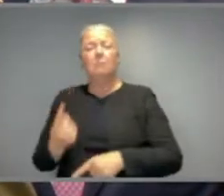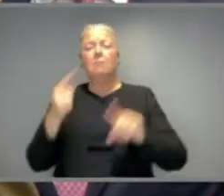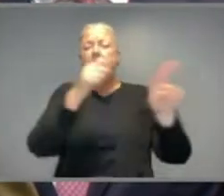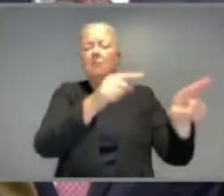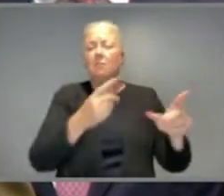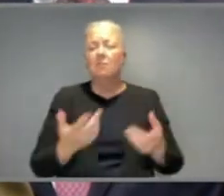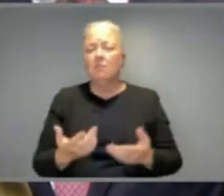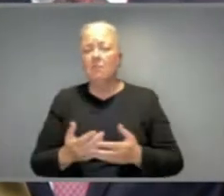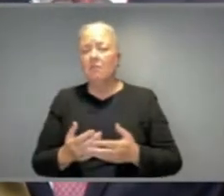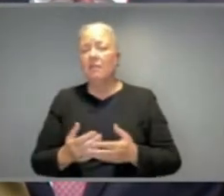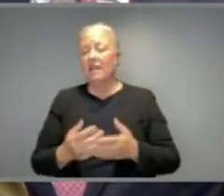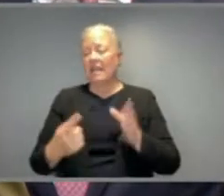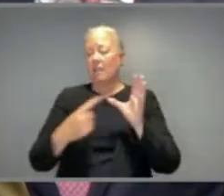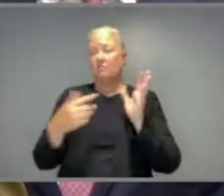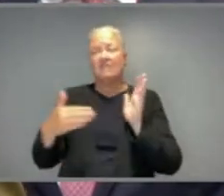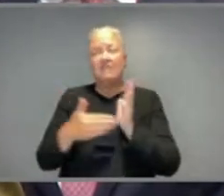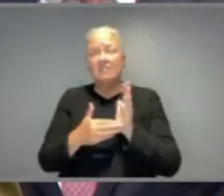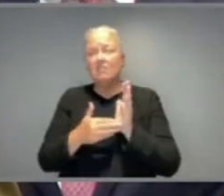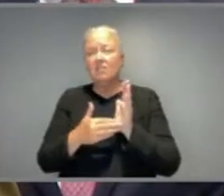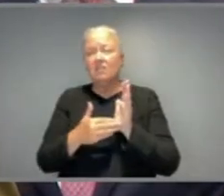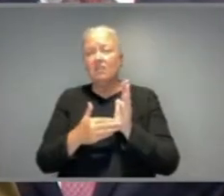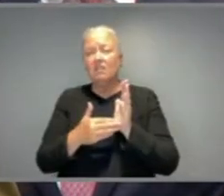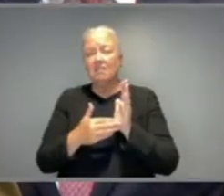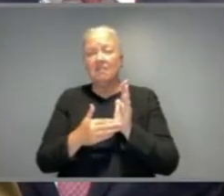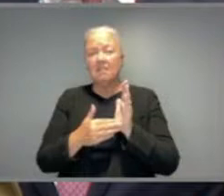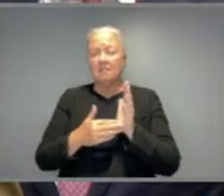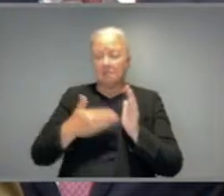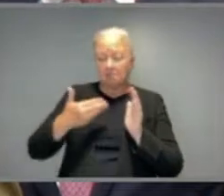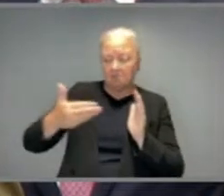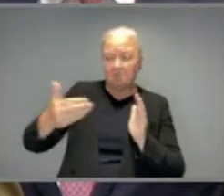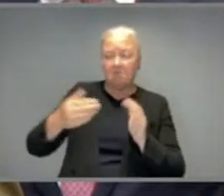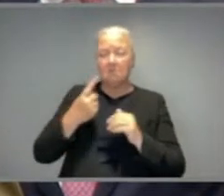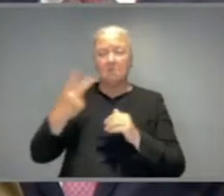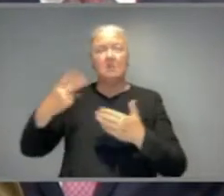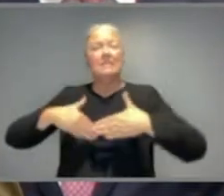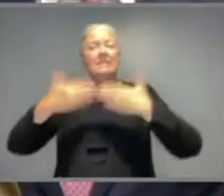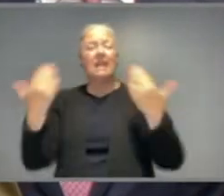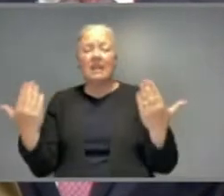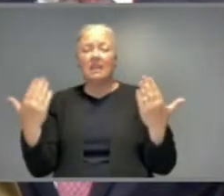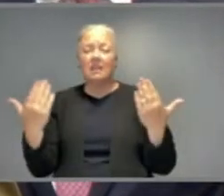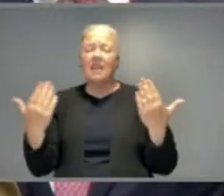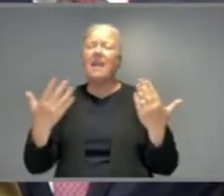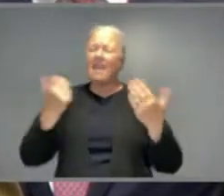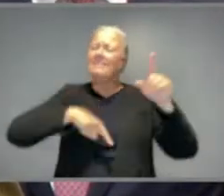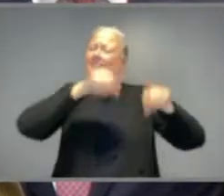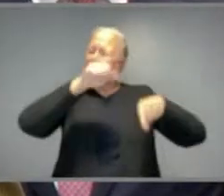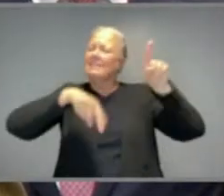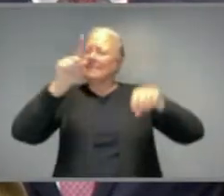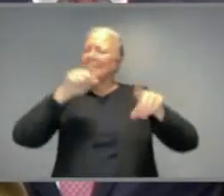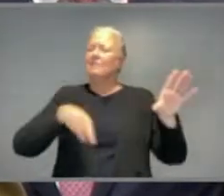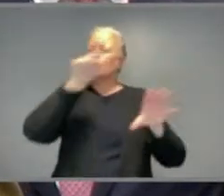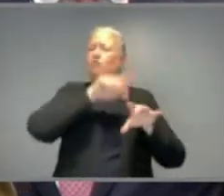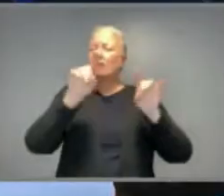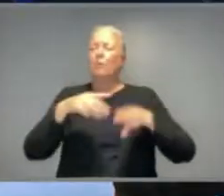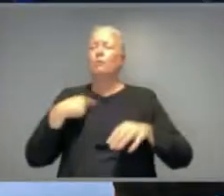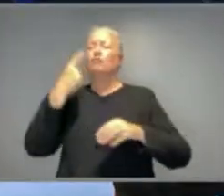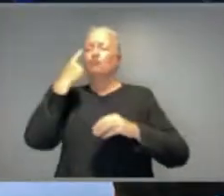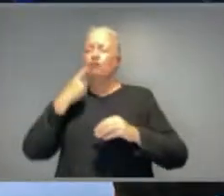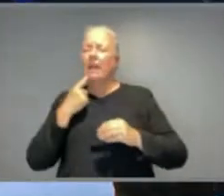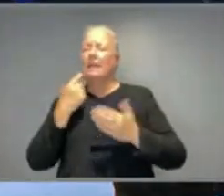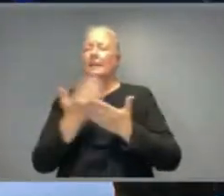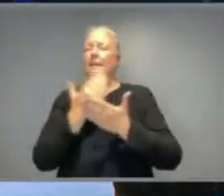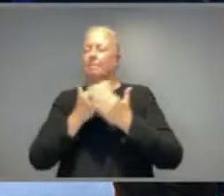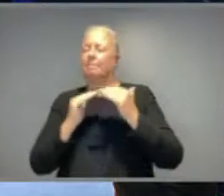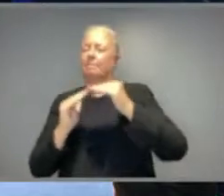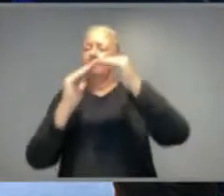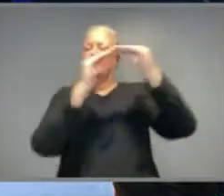now within days. So it is variable, but we're working to get it as consistent as we can. You good,